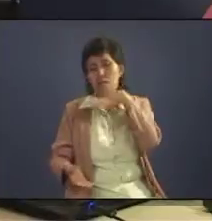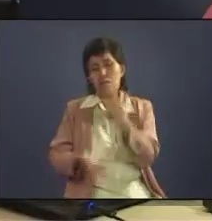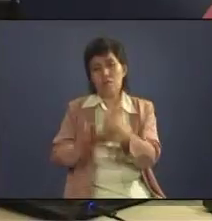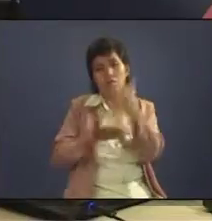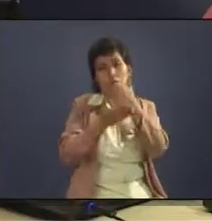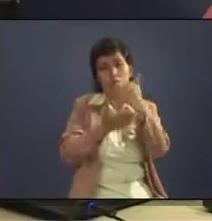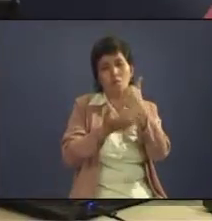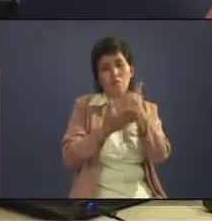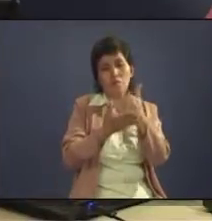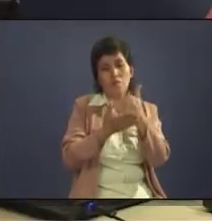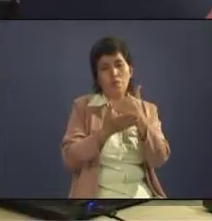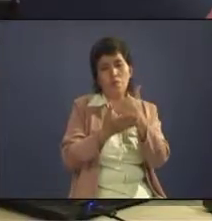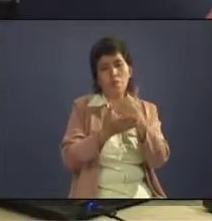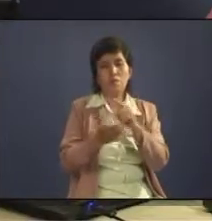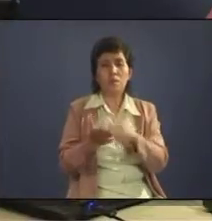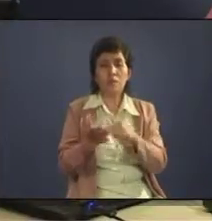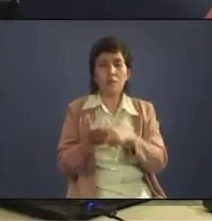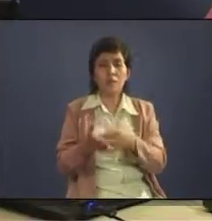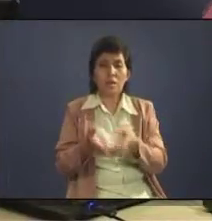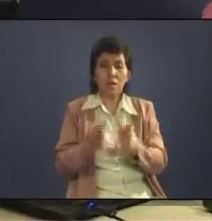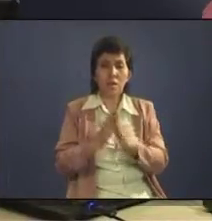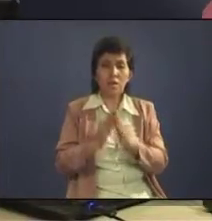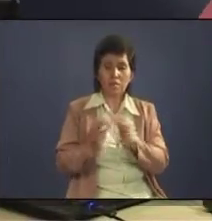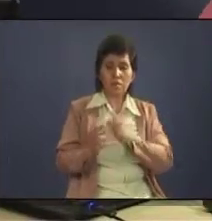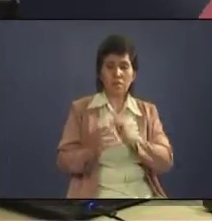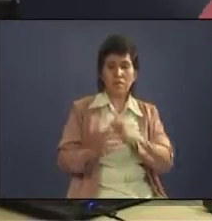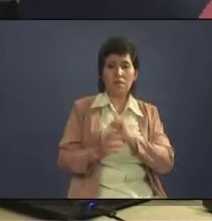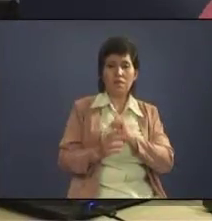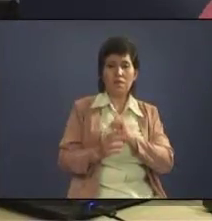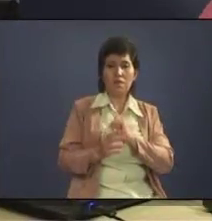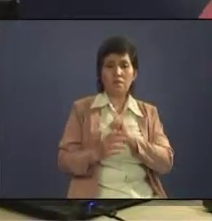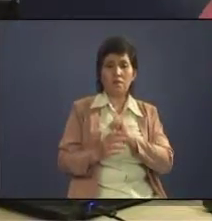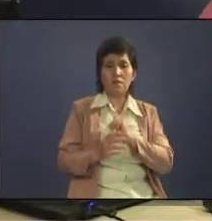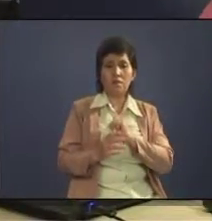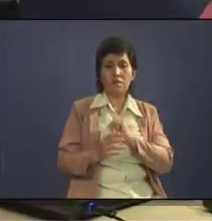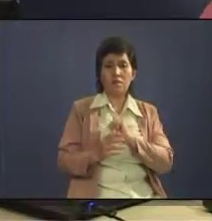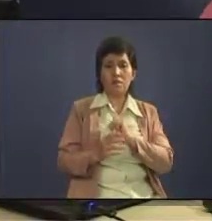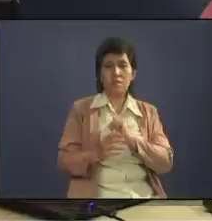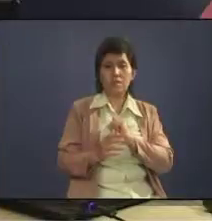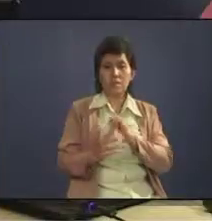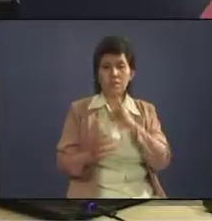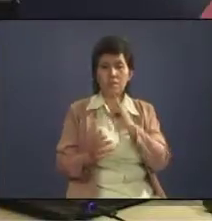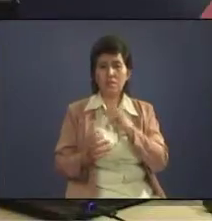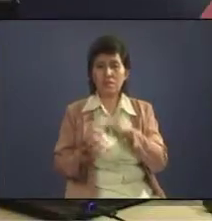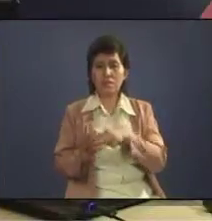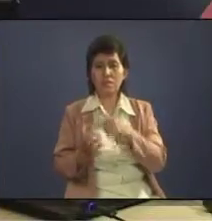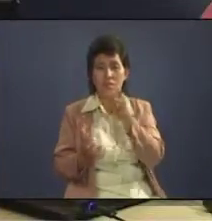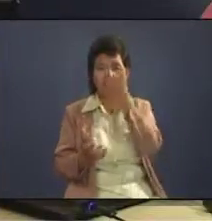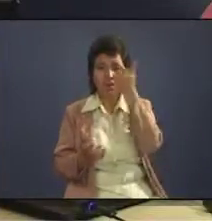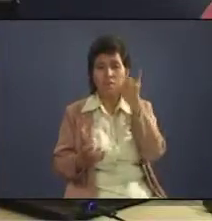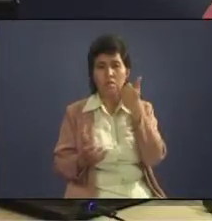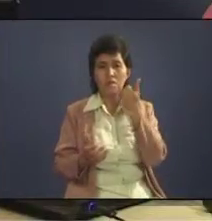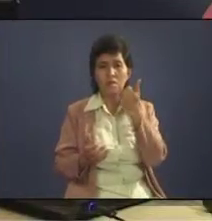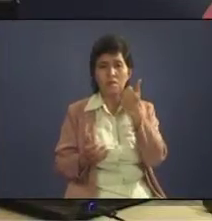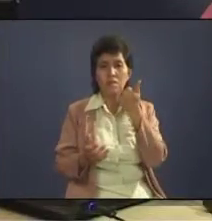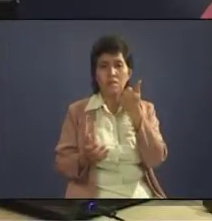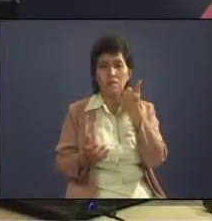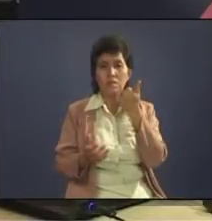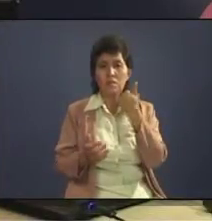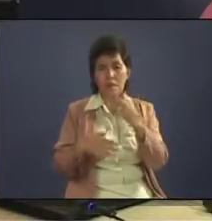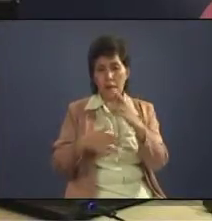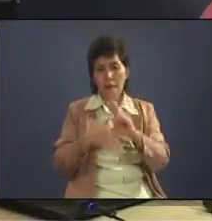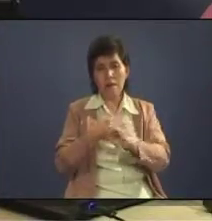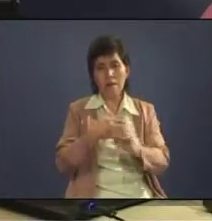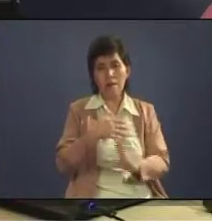poor students? Sometimes I ask that myself. Okay, is it just because of the blood? Okay, is it just because of the blood